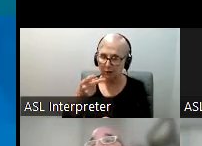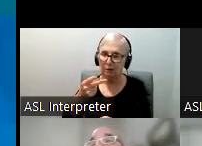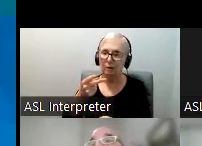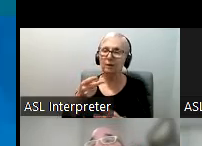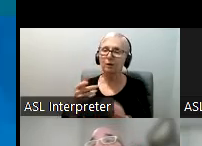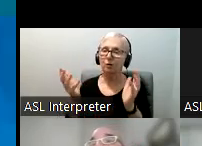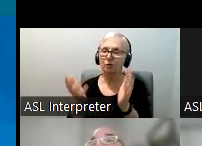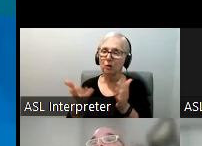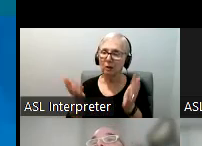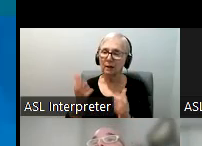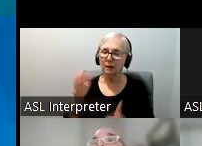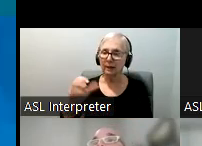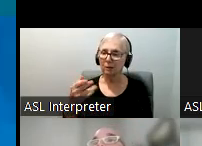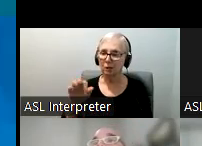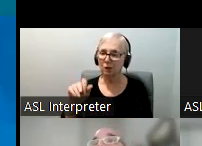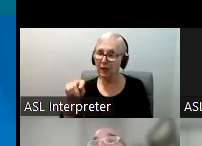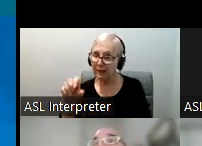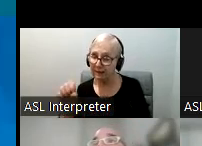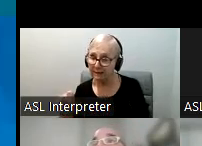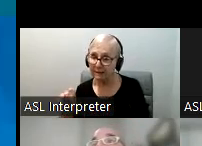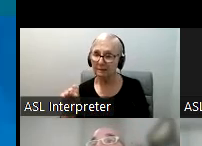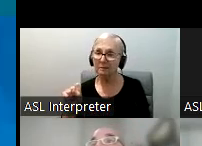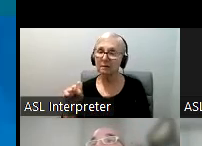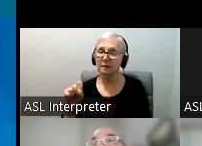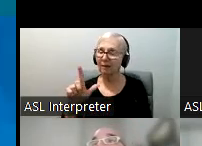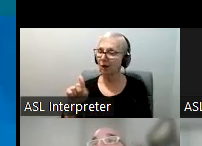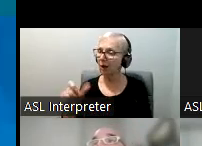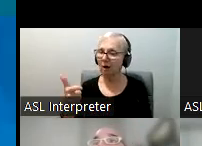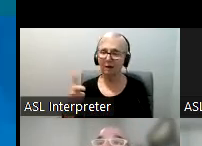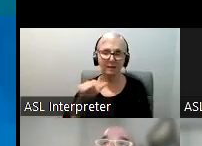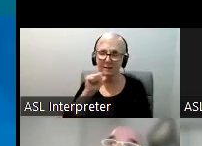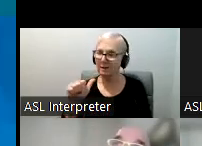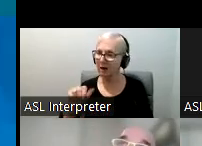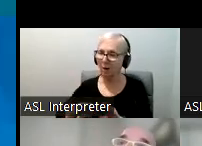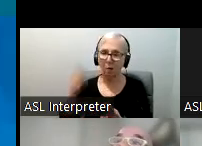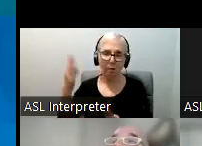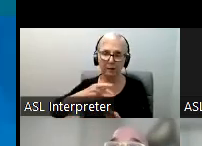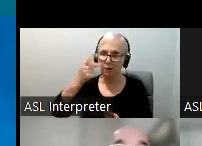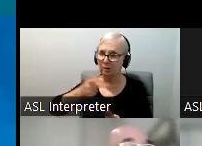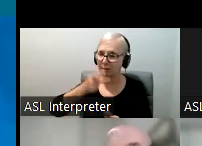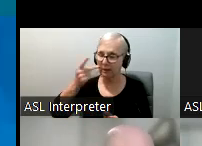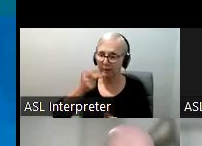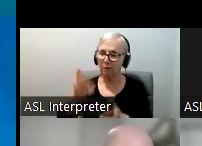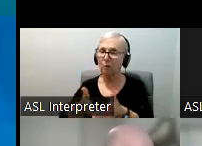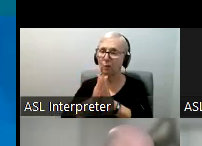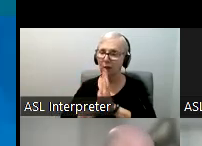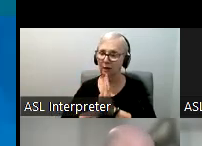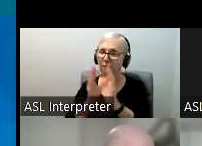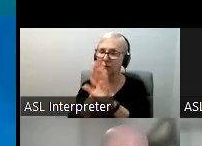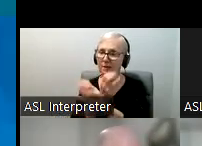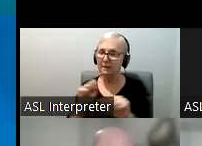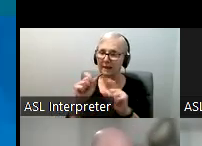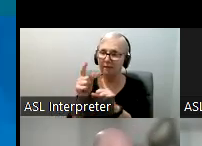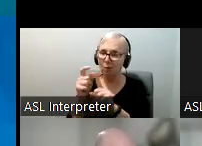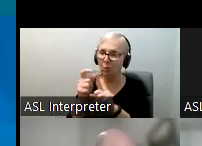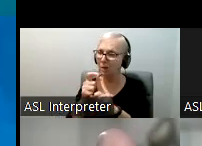about chats. And there's the log isn't open to the public. Additionally, the request for safe words doesn't